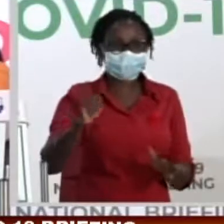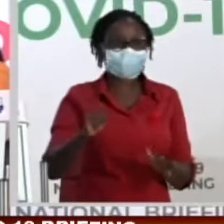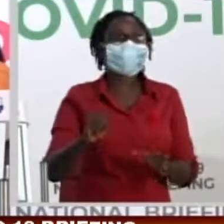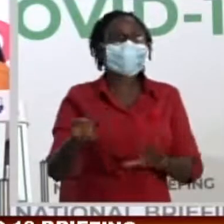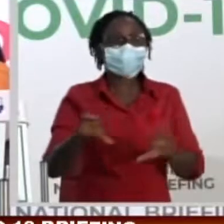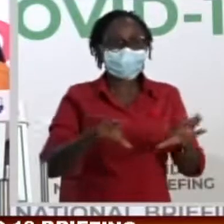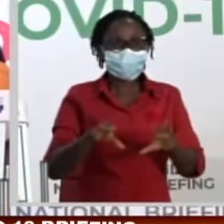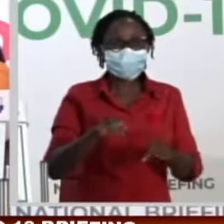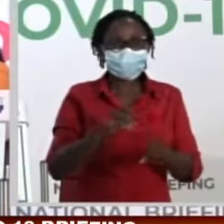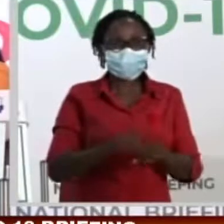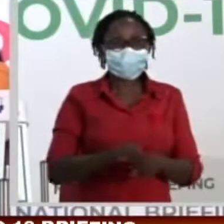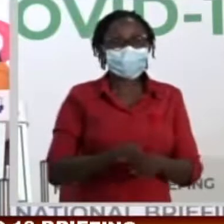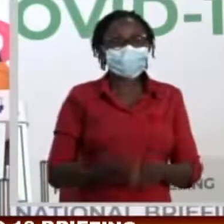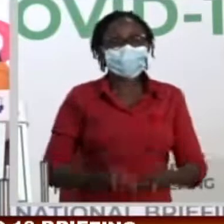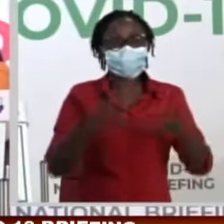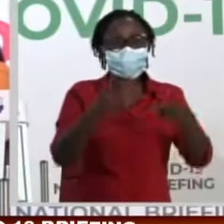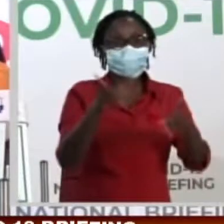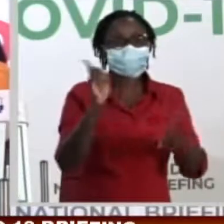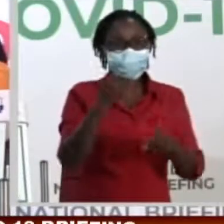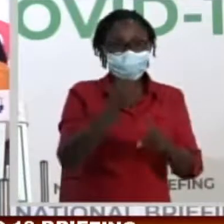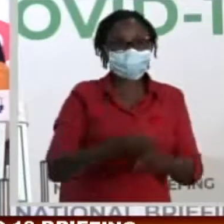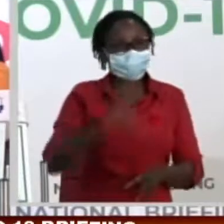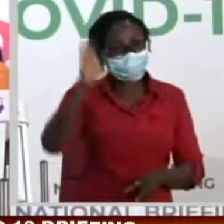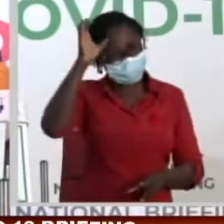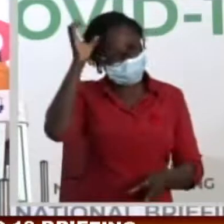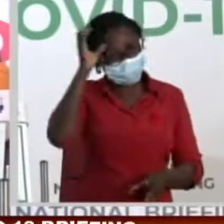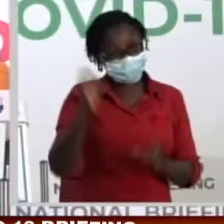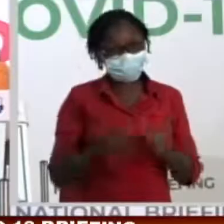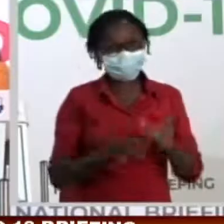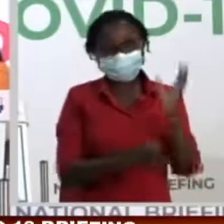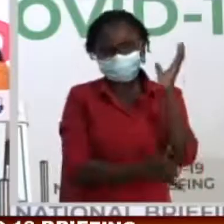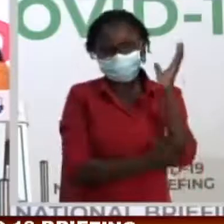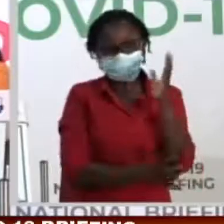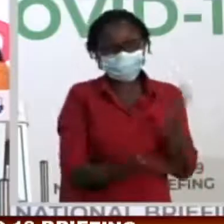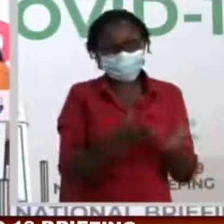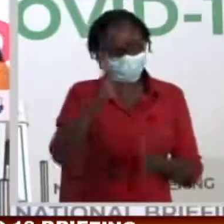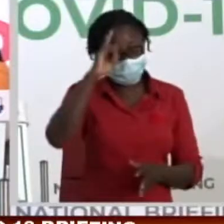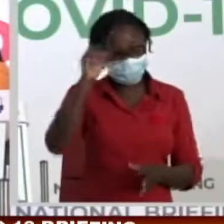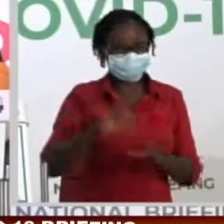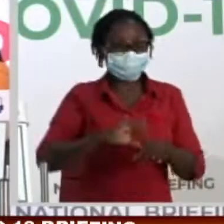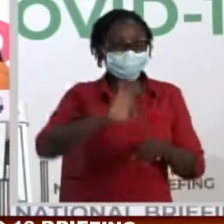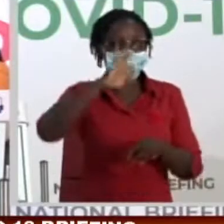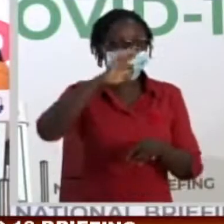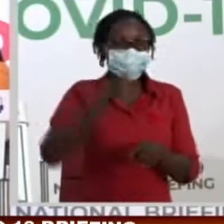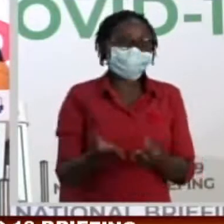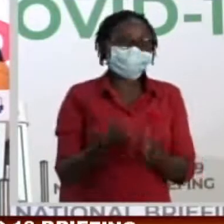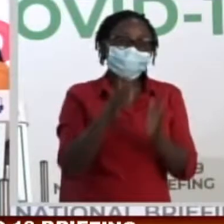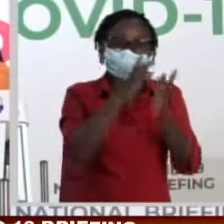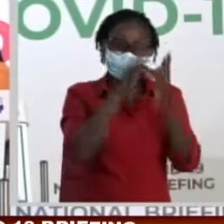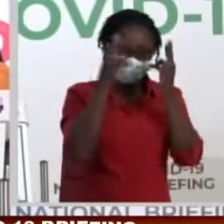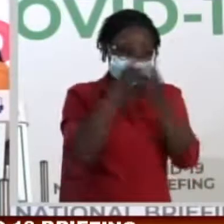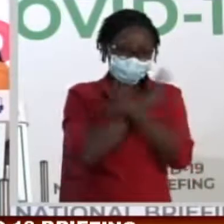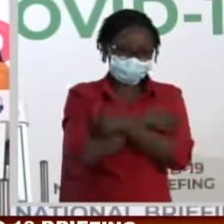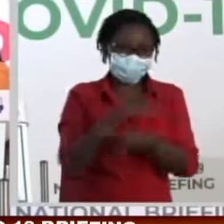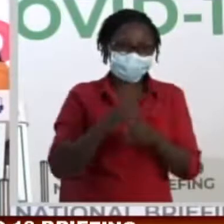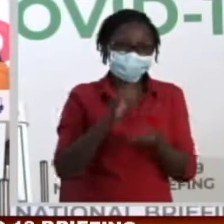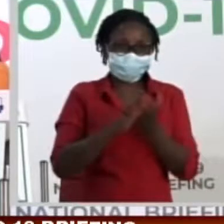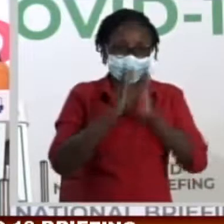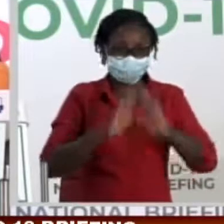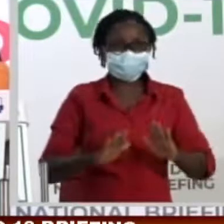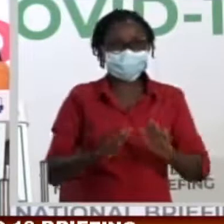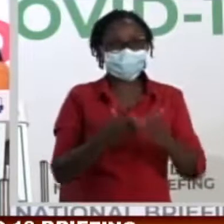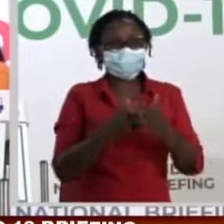Chinese company. May his soul rest in peace. Before I close